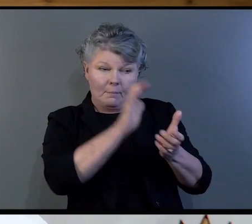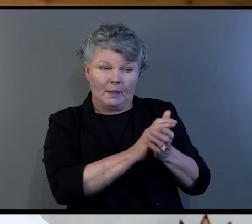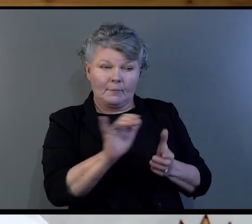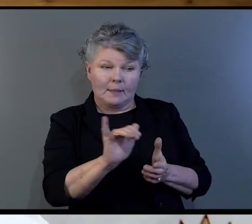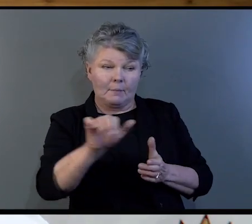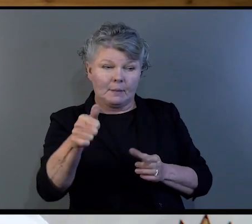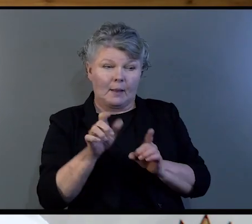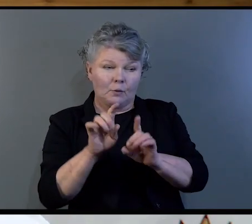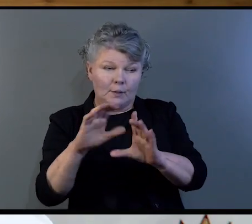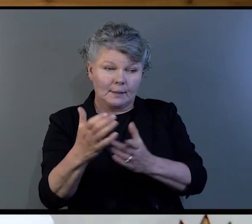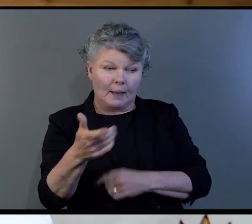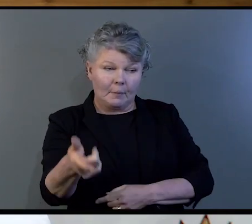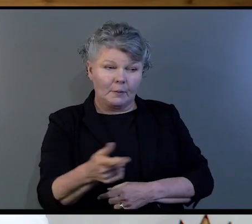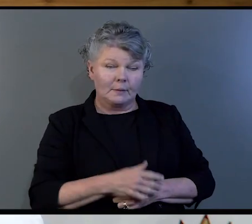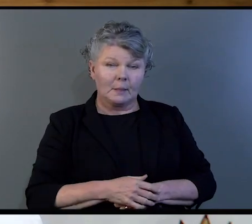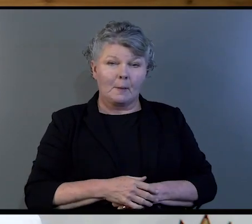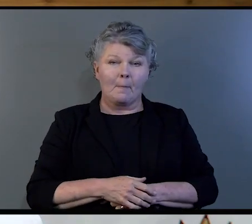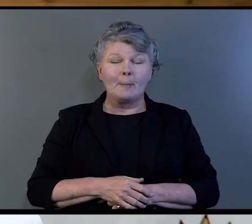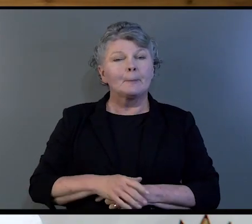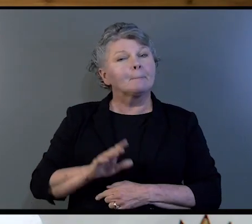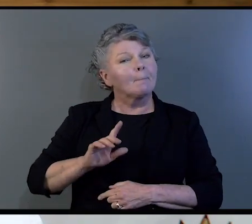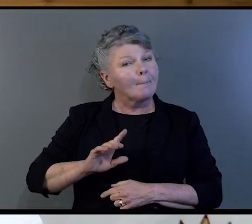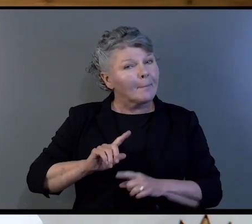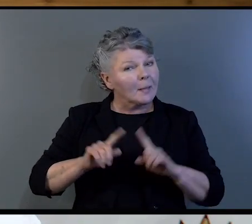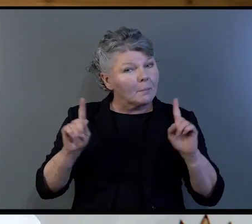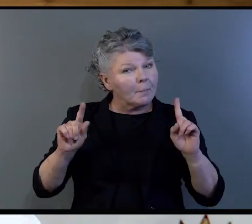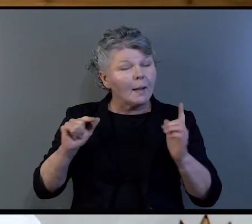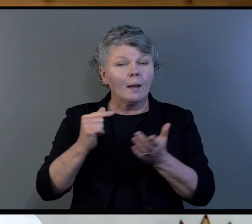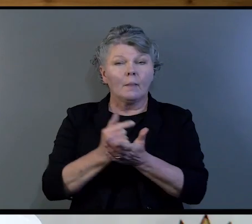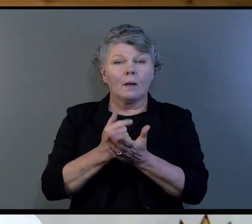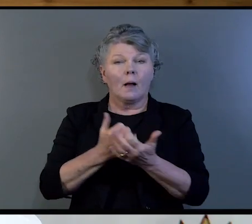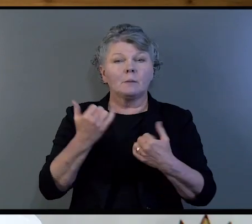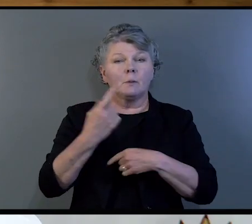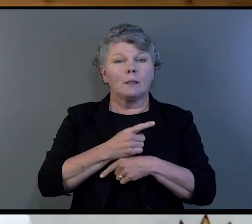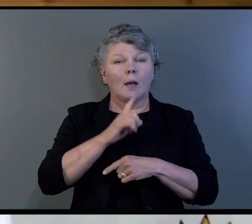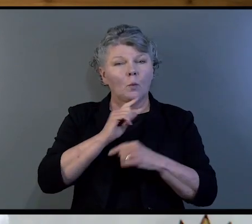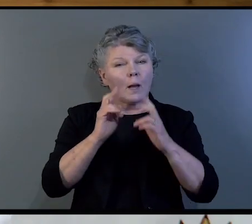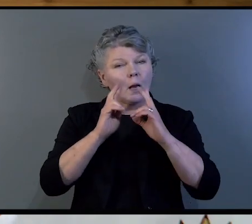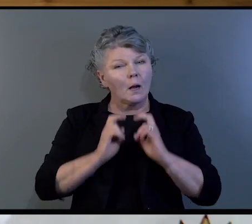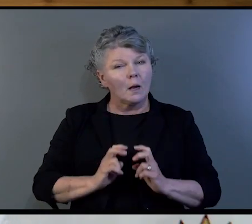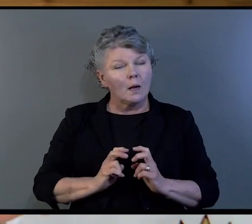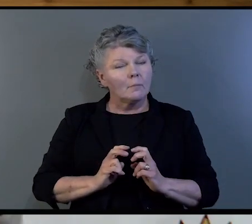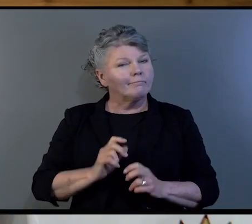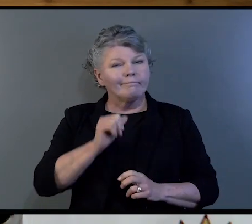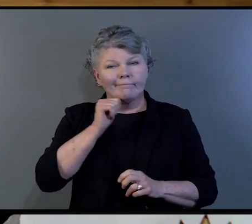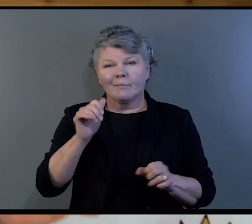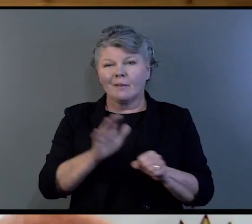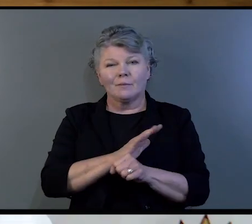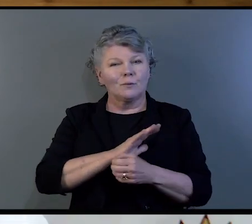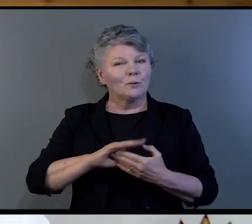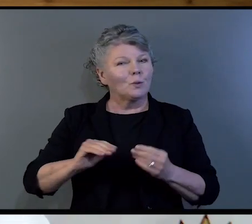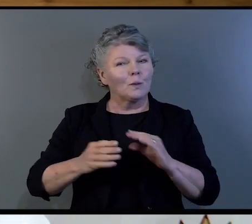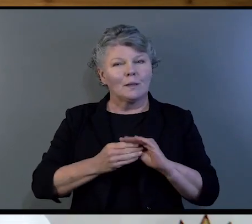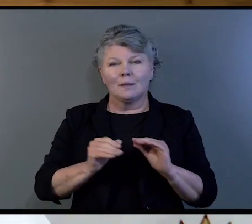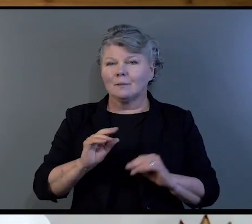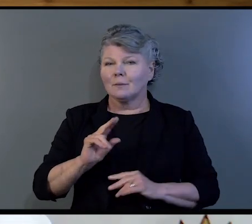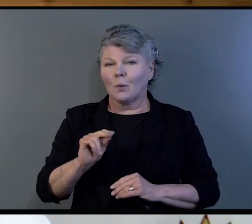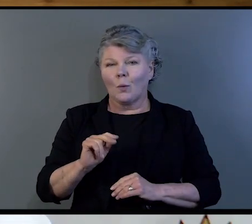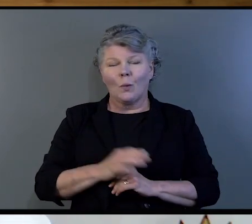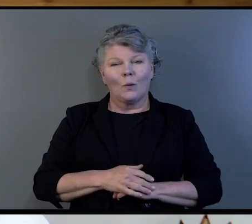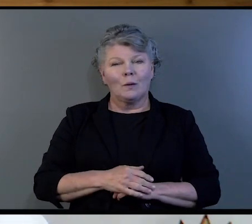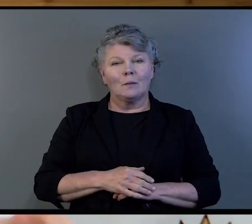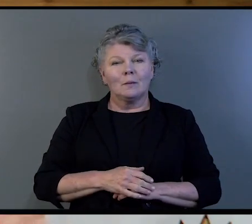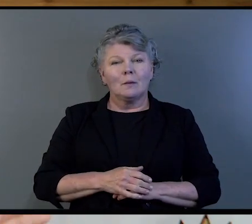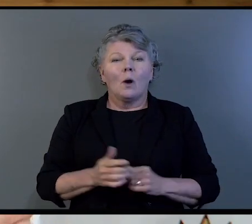disciples. But when we take another look at the gospel for today, we find that that's not the whole story.